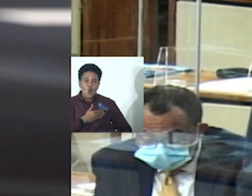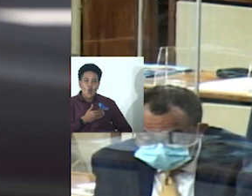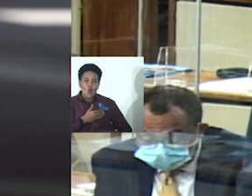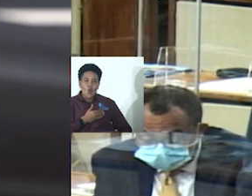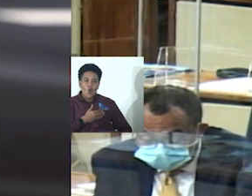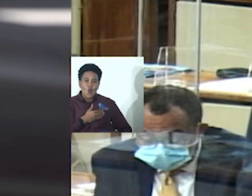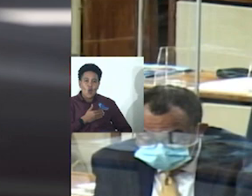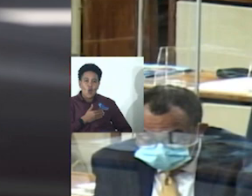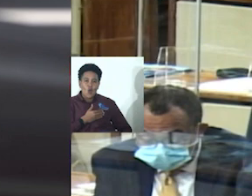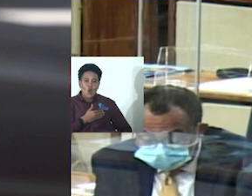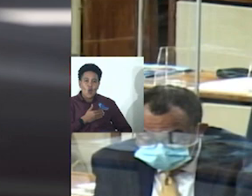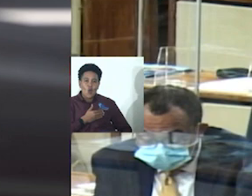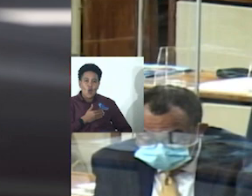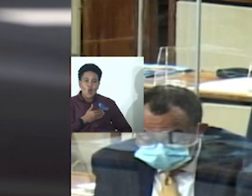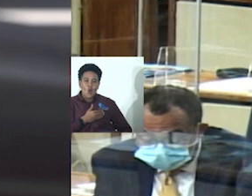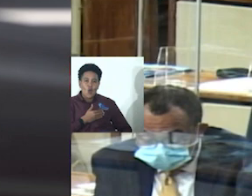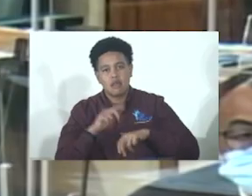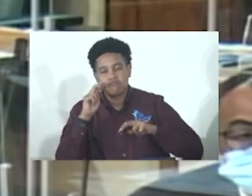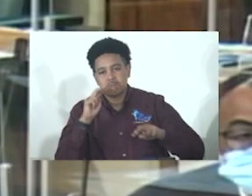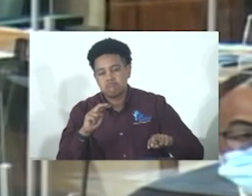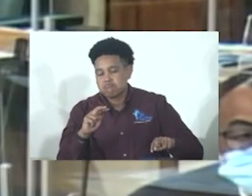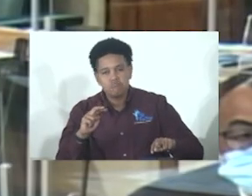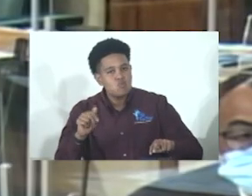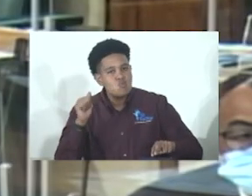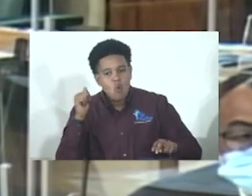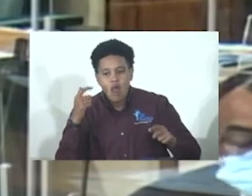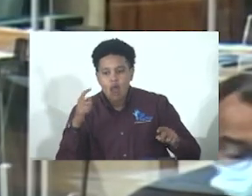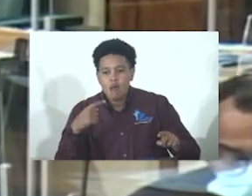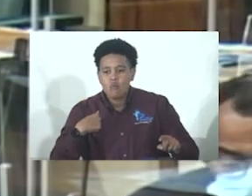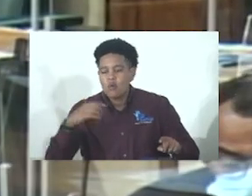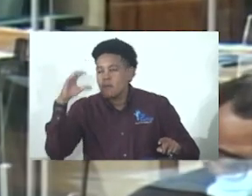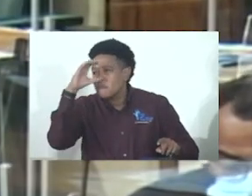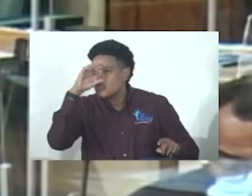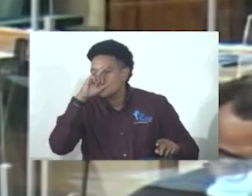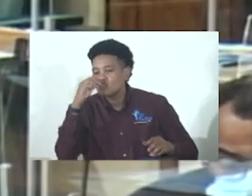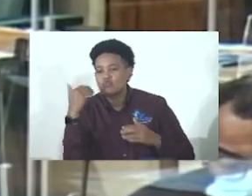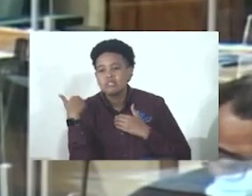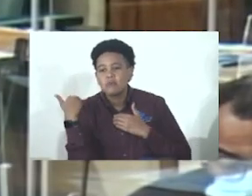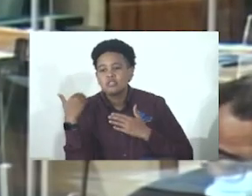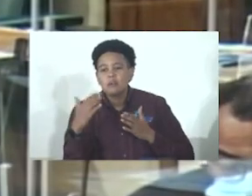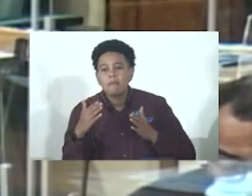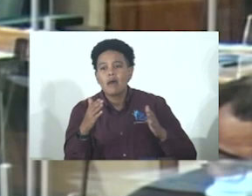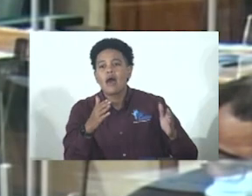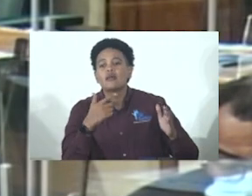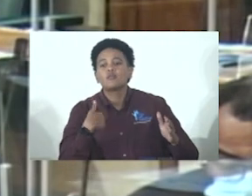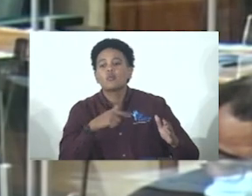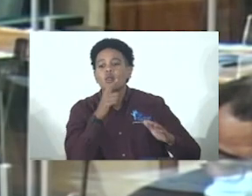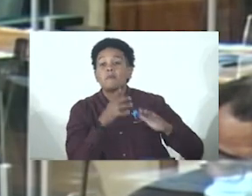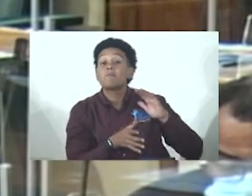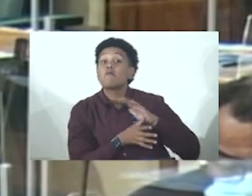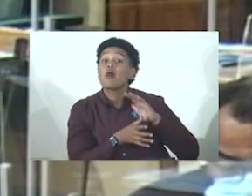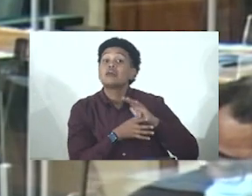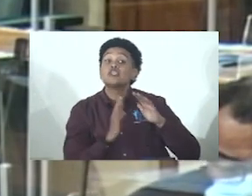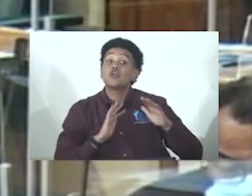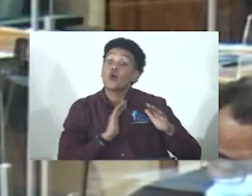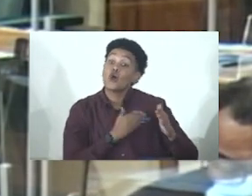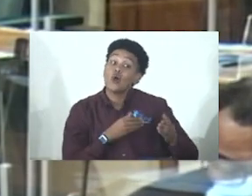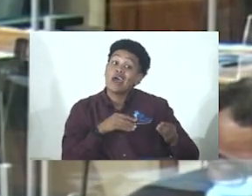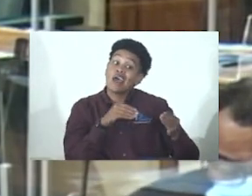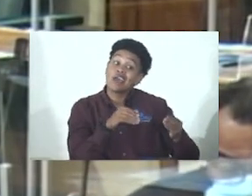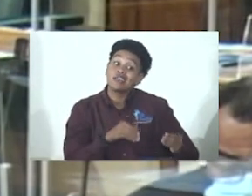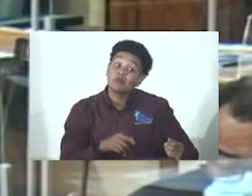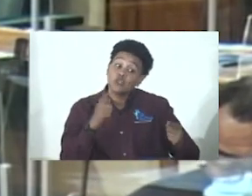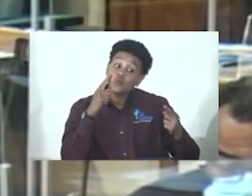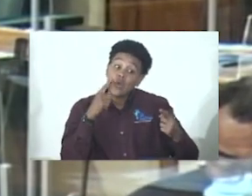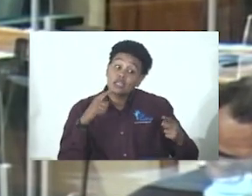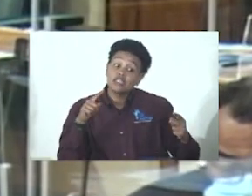recovery efforts during the upcoming fiscal year. We will pursue the responsible path. We will prioritize our expenditure to